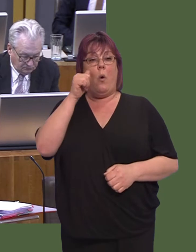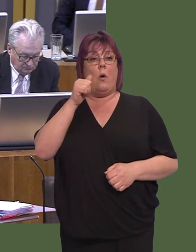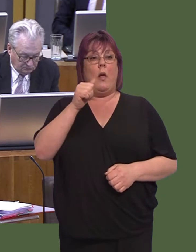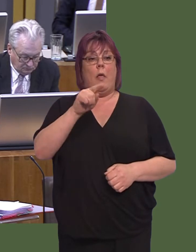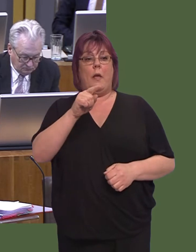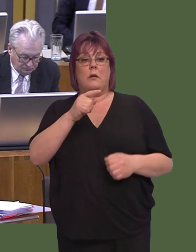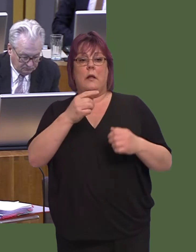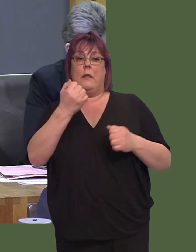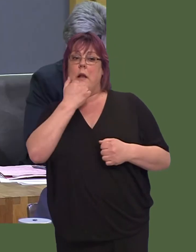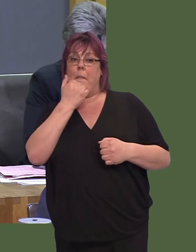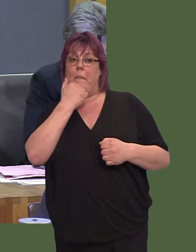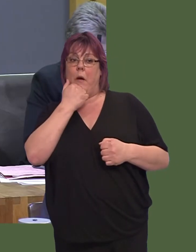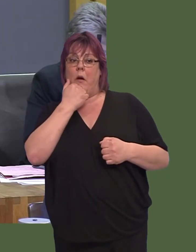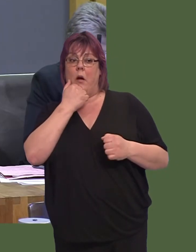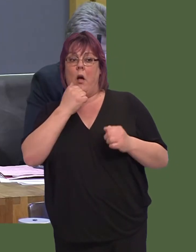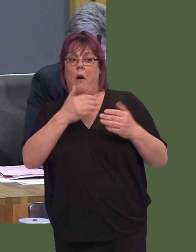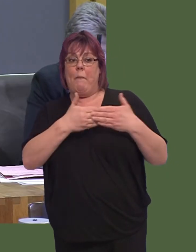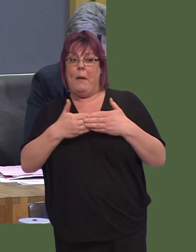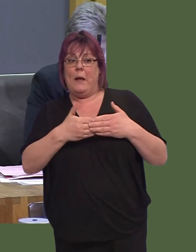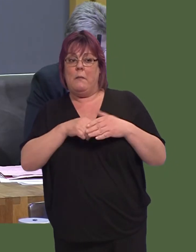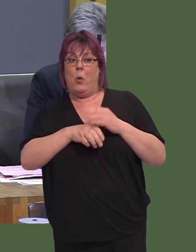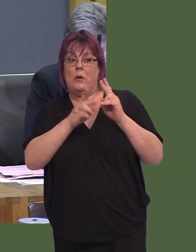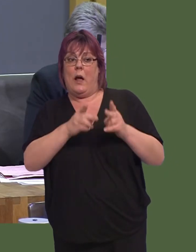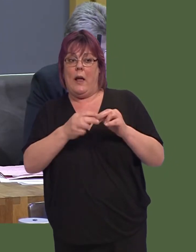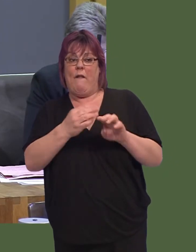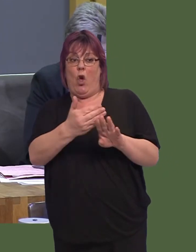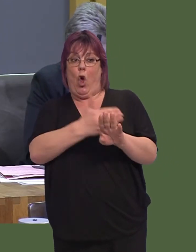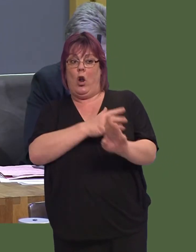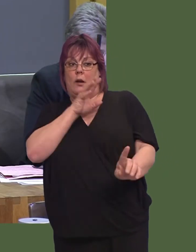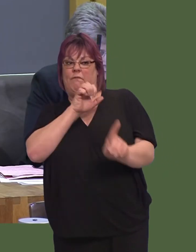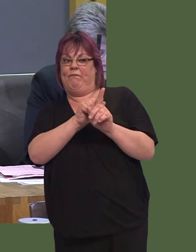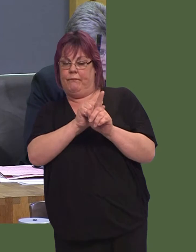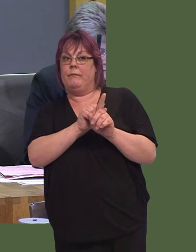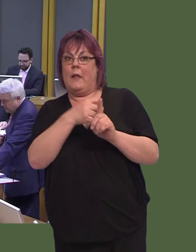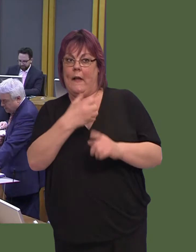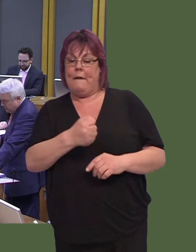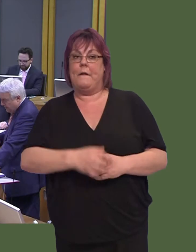a reduction in the numbers of stillbirths. Early signs yet, but they seem to